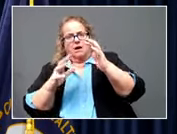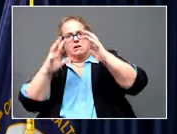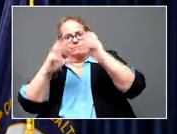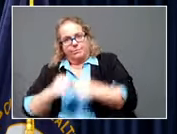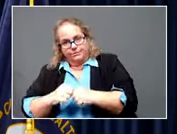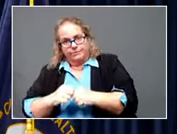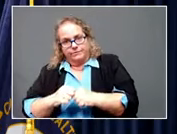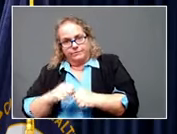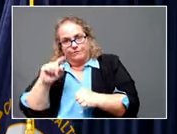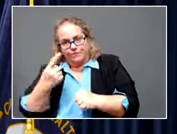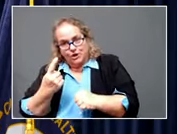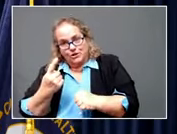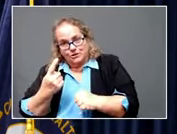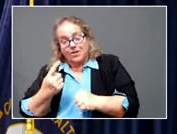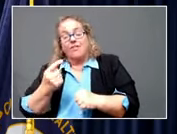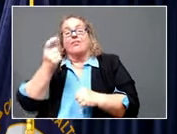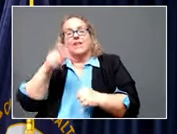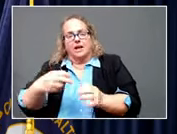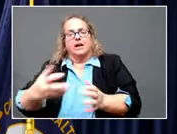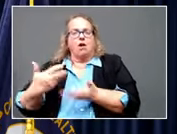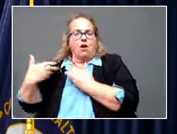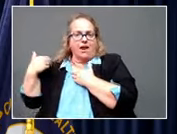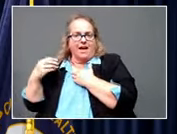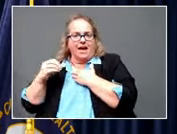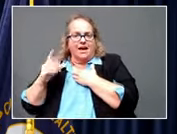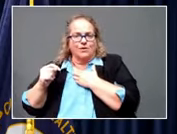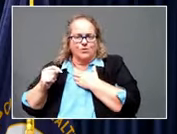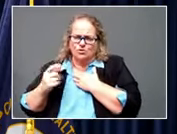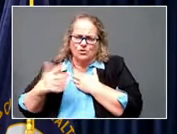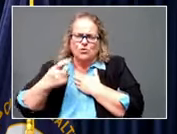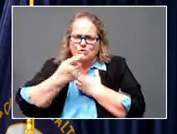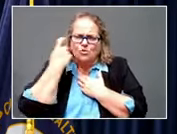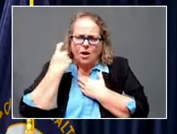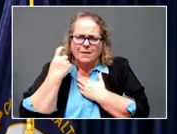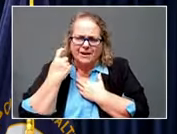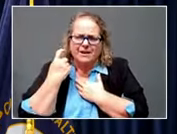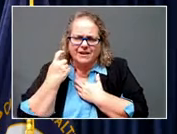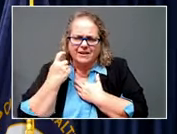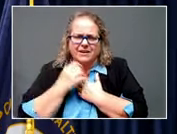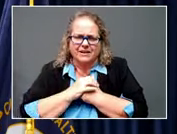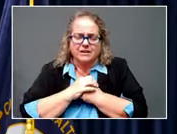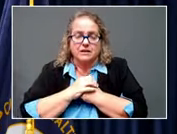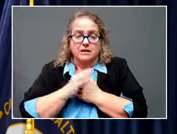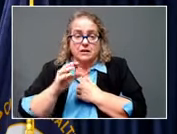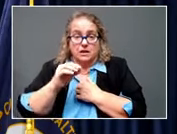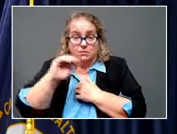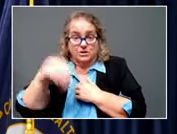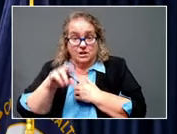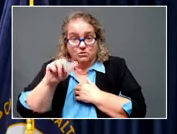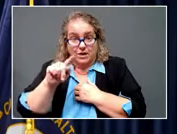So the positivity rate, if it's Omicron, I mean, if it's Delta, we're not looking at it differently. If the positivity rate's going up and it's